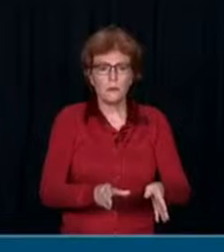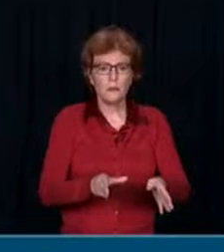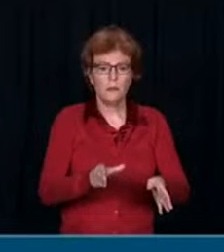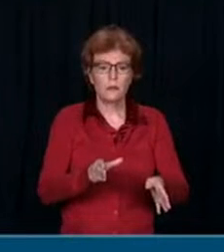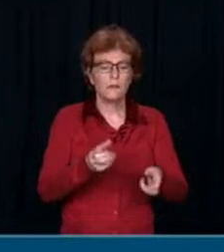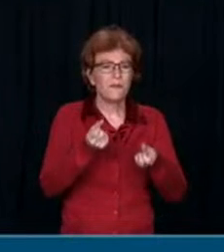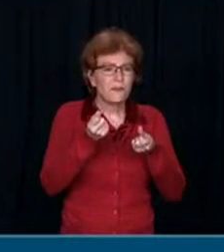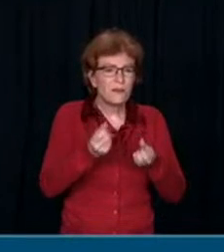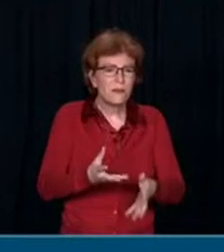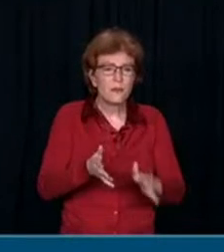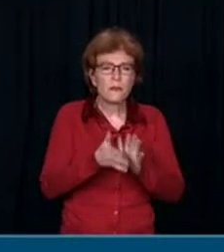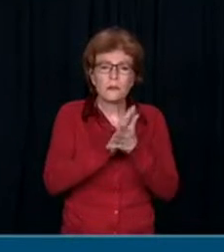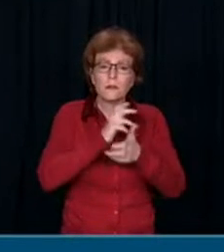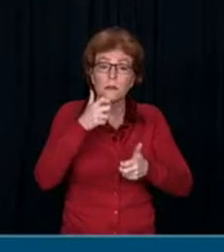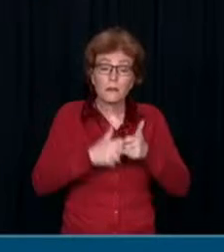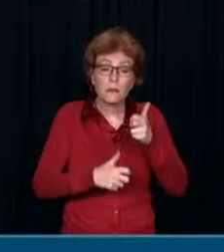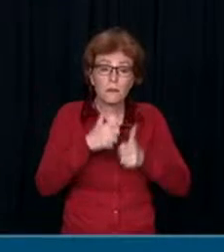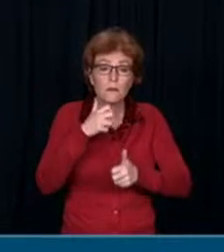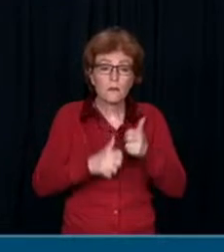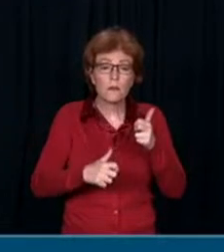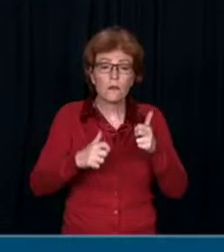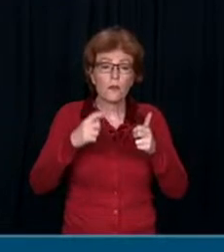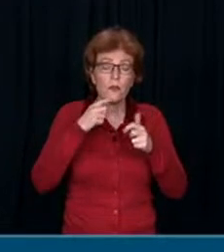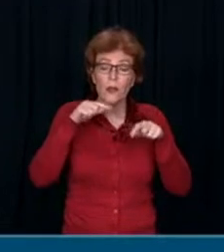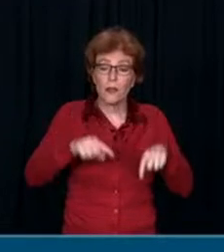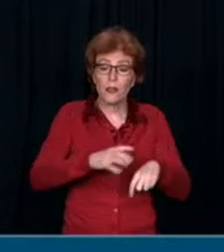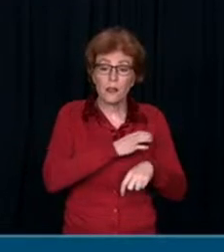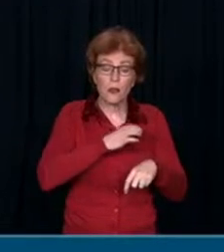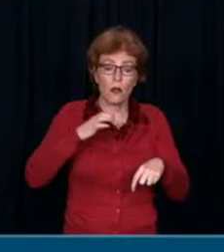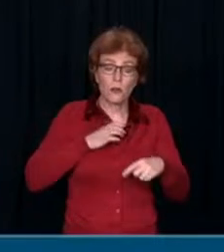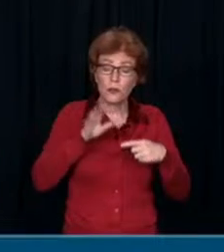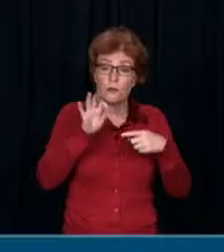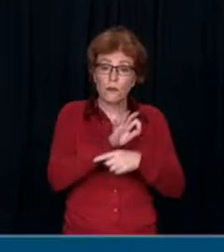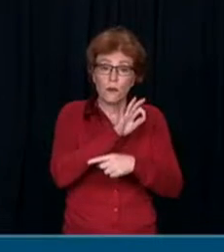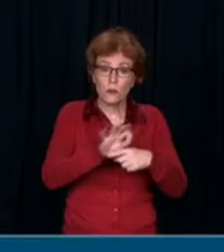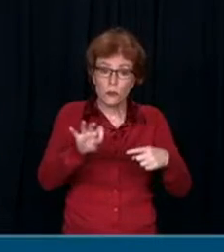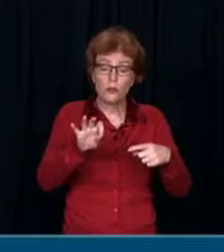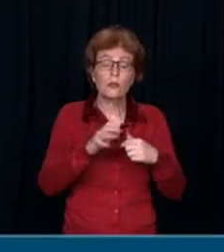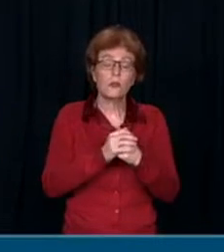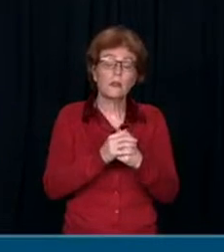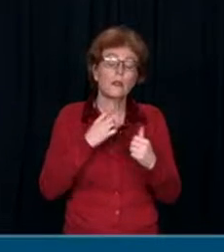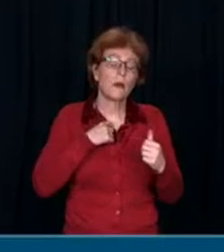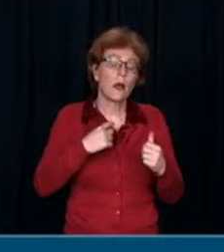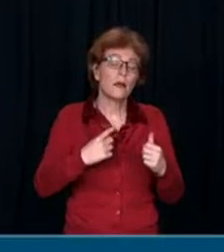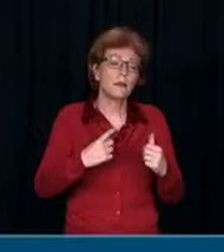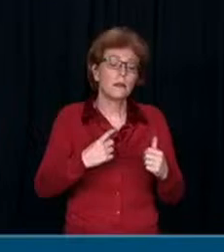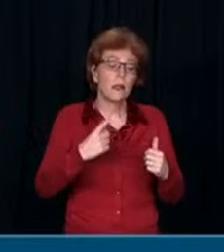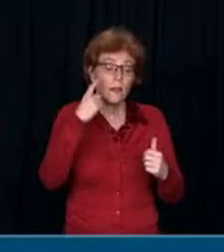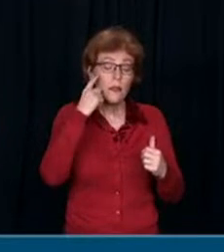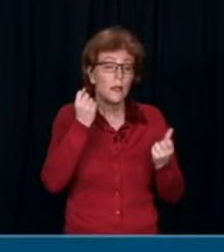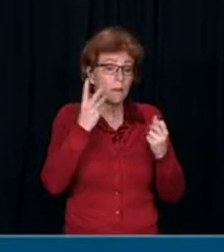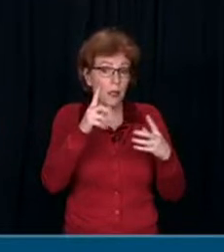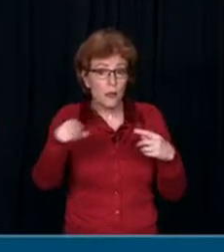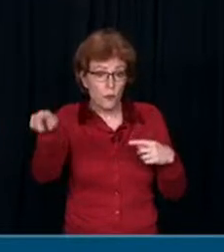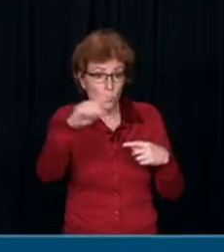that are making it very difficult for this Congress to function. And I think many of you